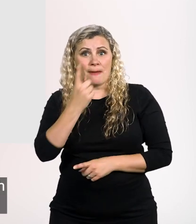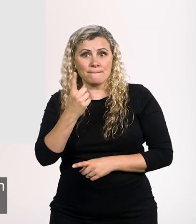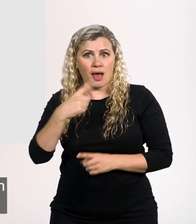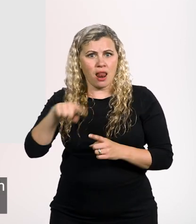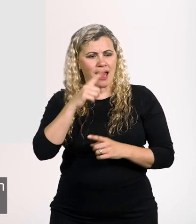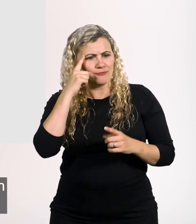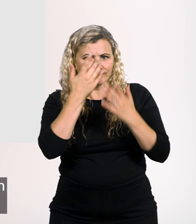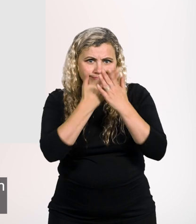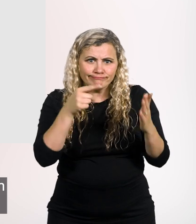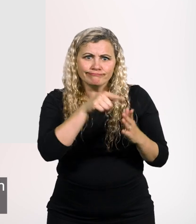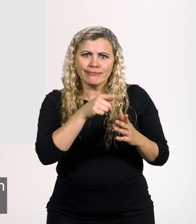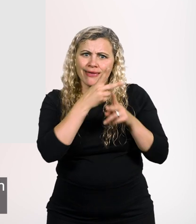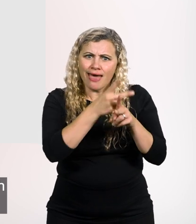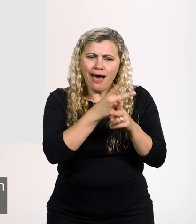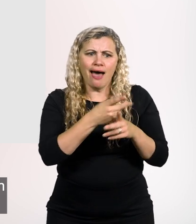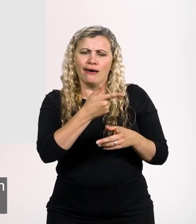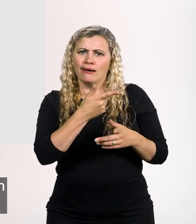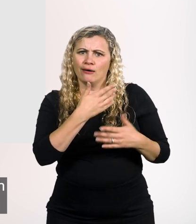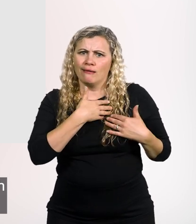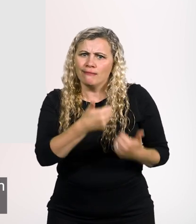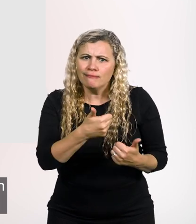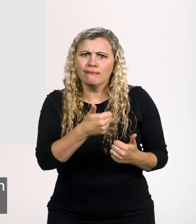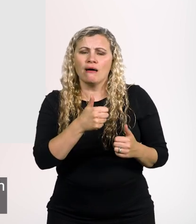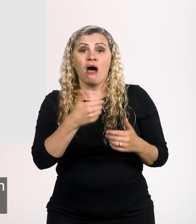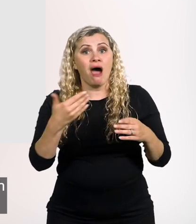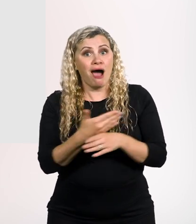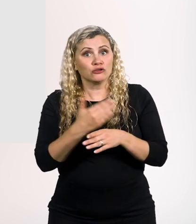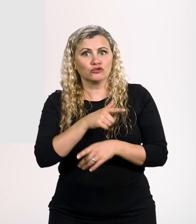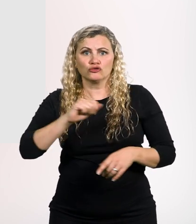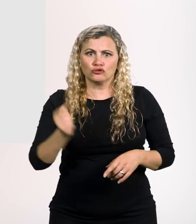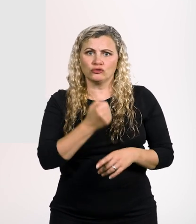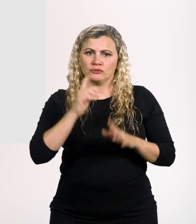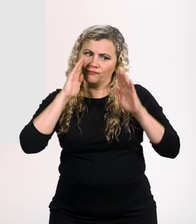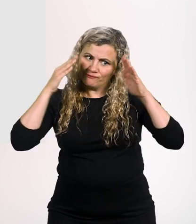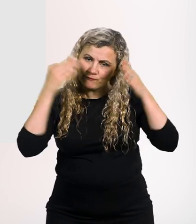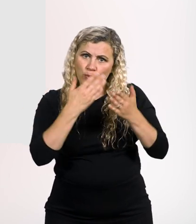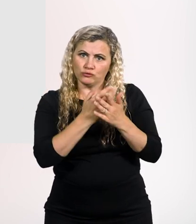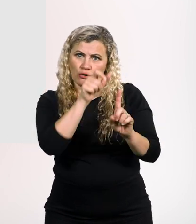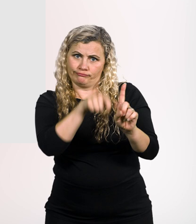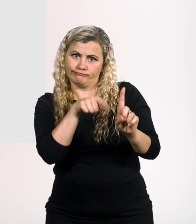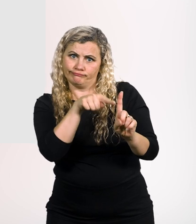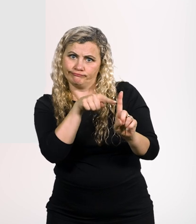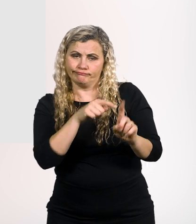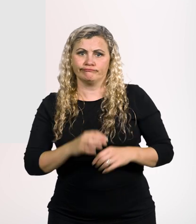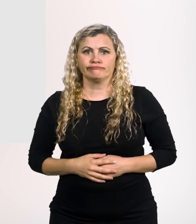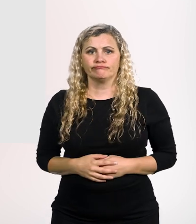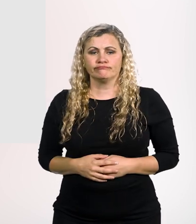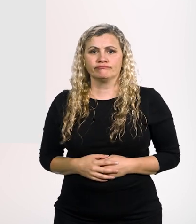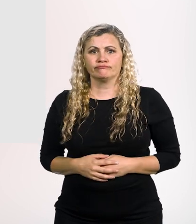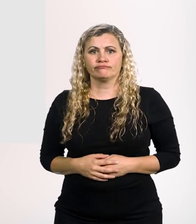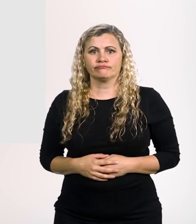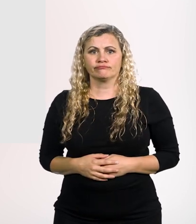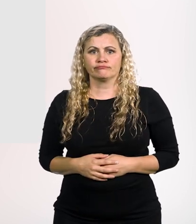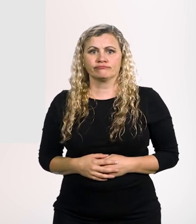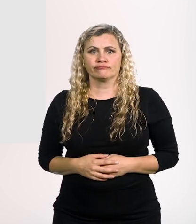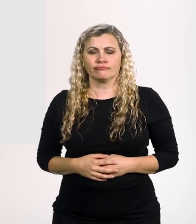treating people with dignity care and compassion all actions should hold the individual